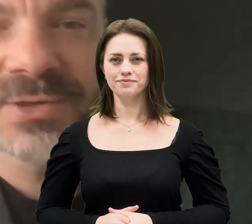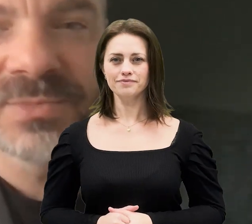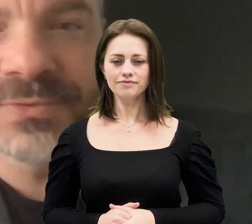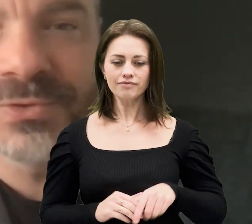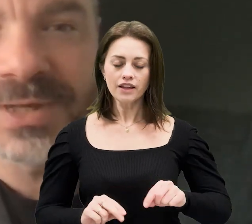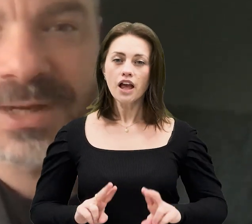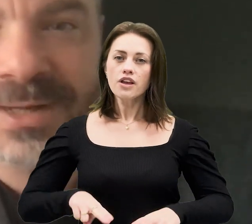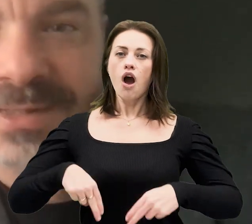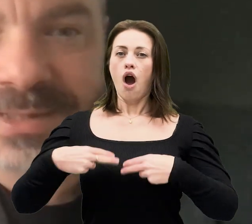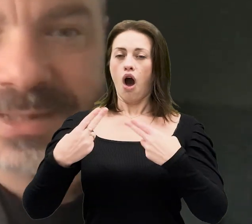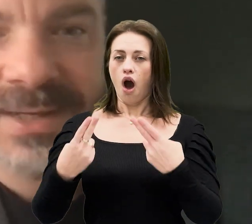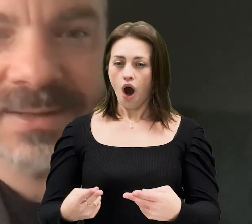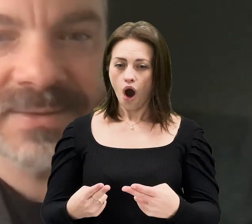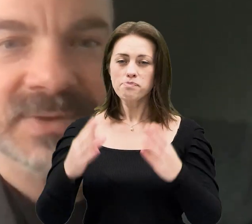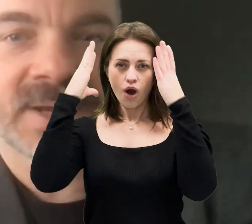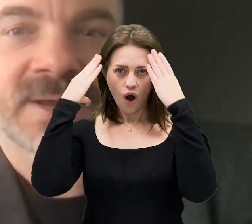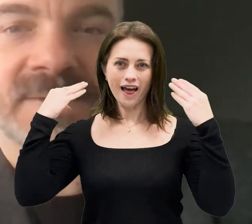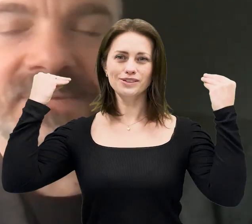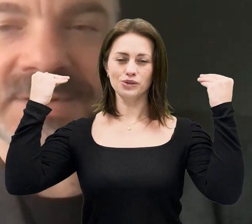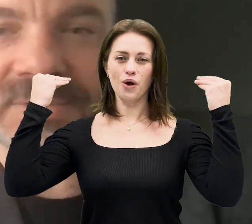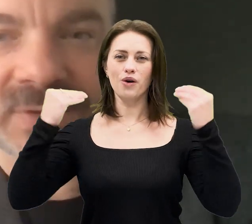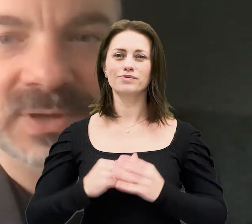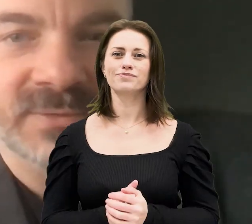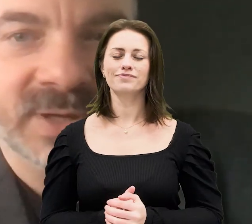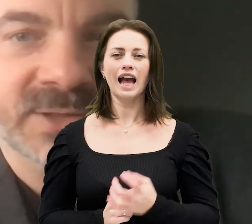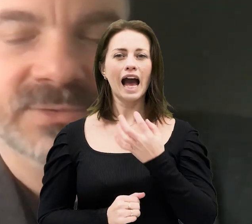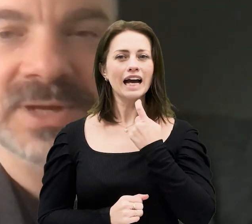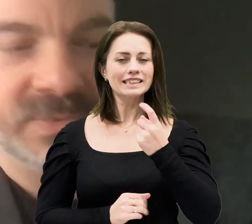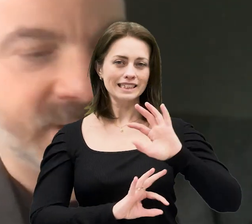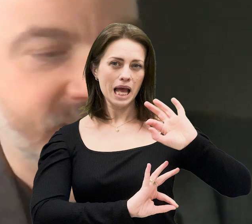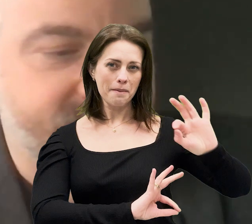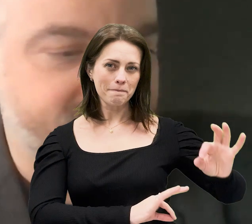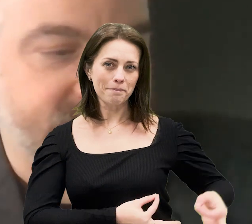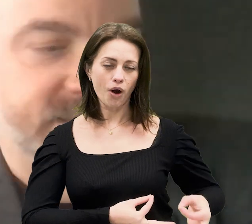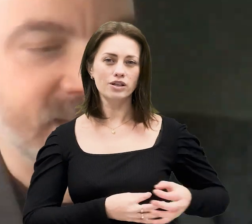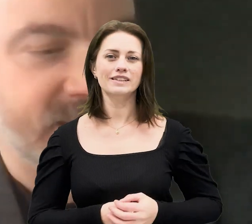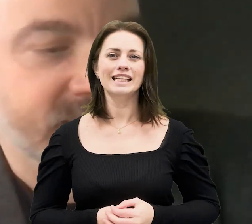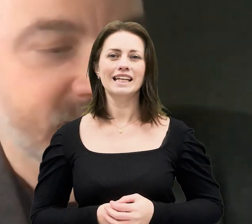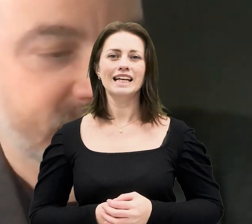would like to move to the Netherlands. And first of all, I would like to invite